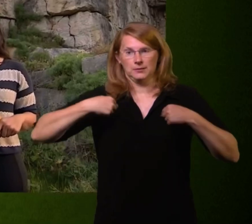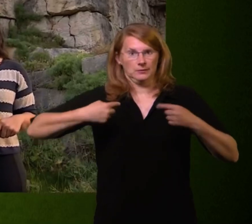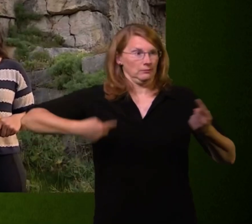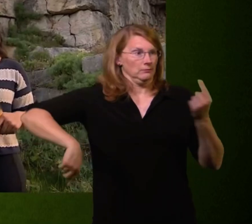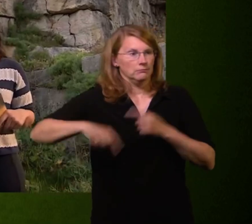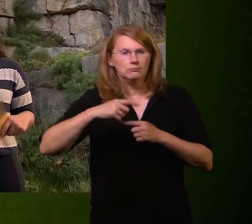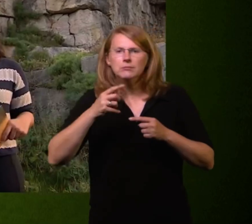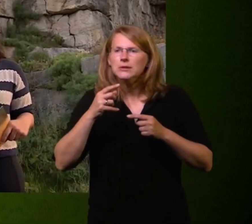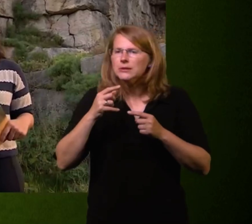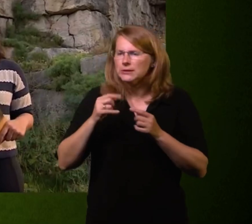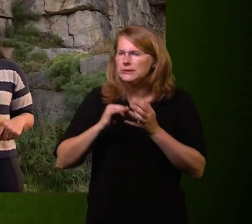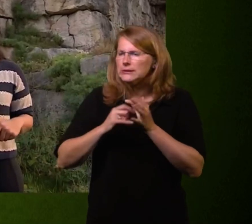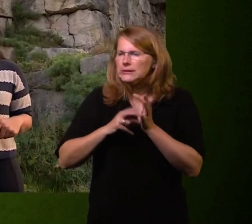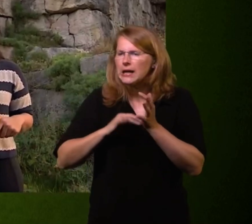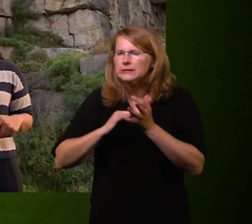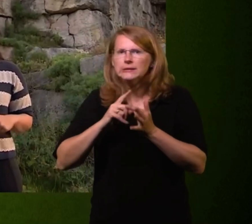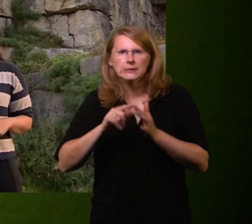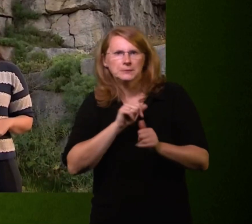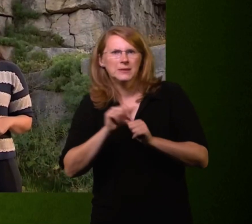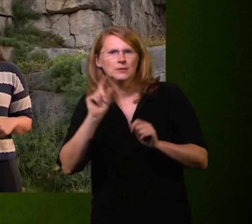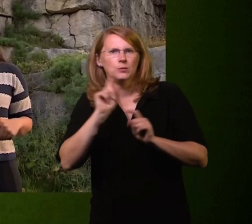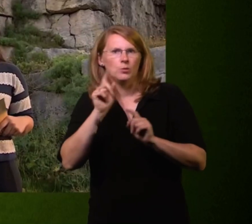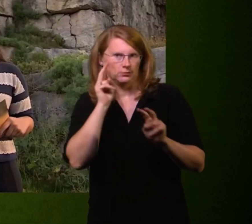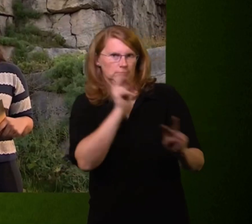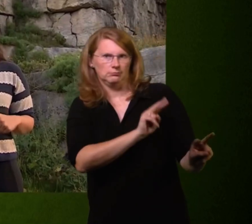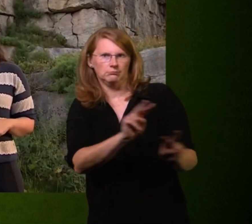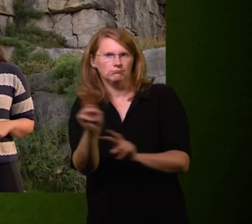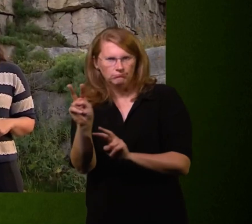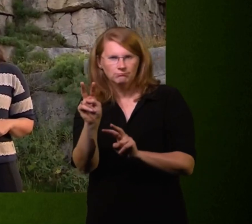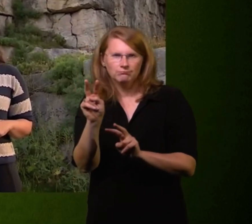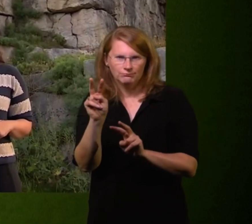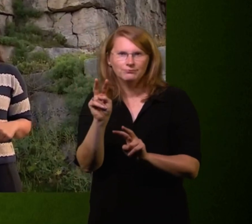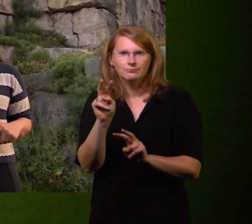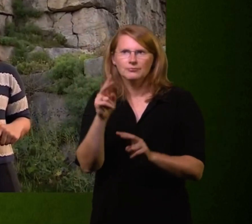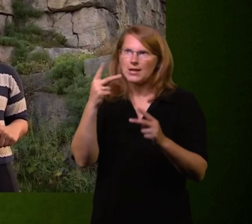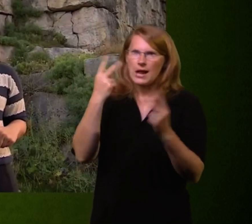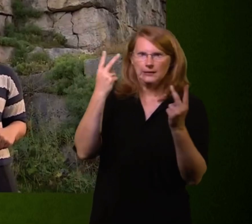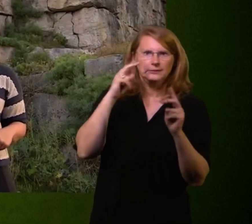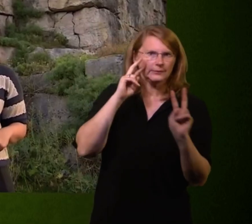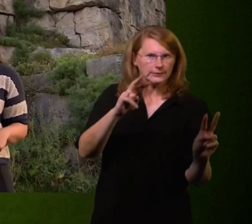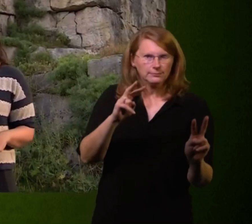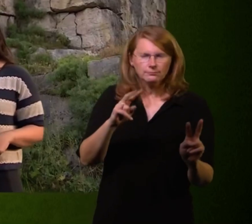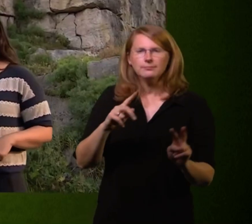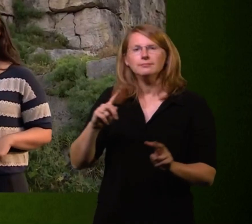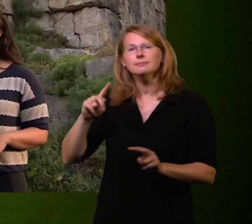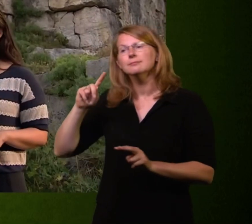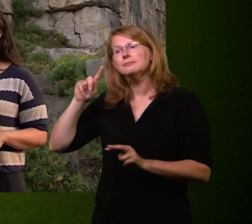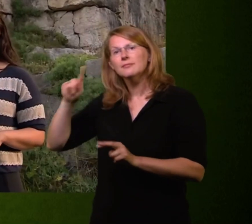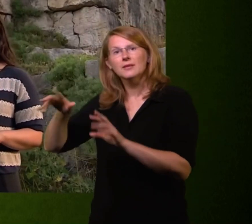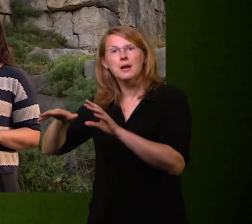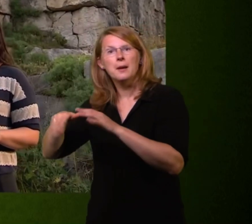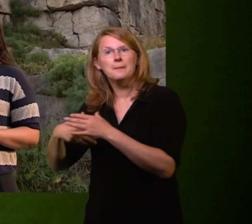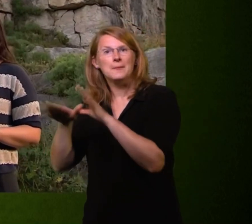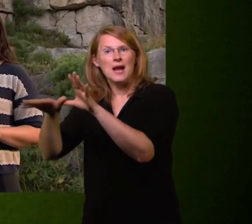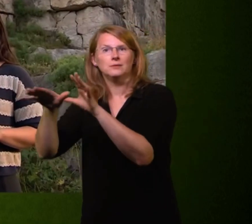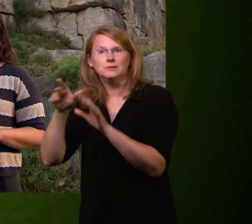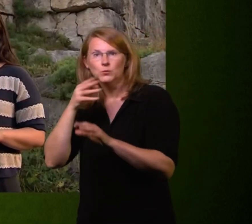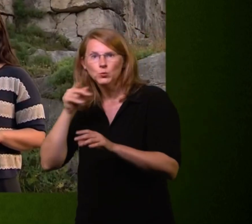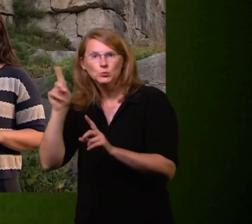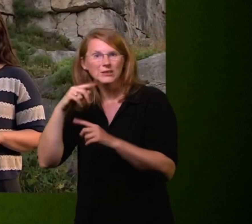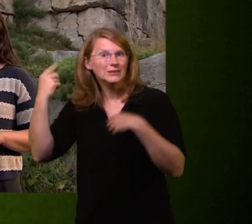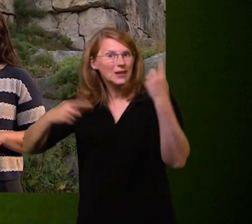all about sound. And you'll, of course, be aware that they do this through echolocation. We can hear one now. Have a listen to this.